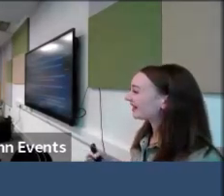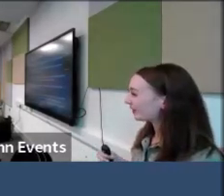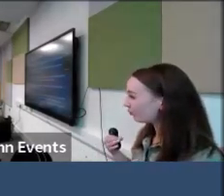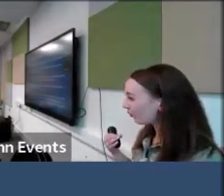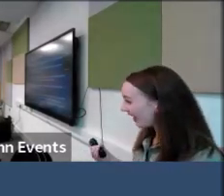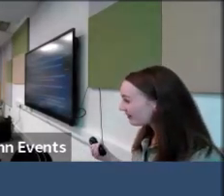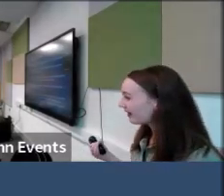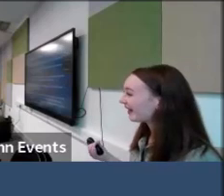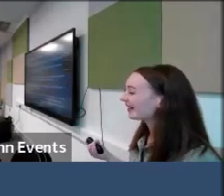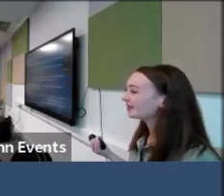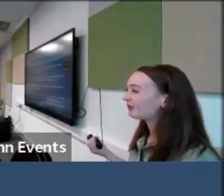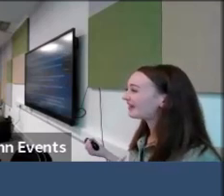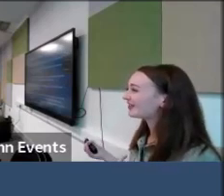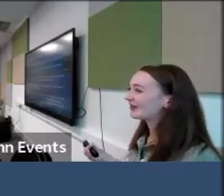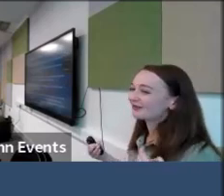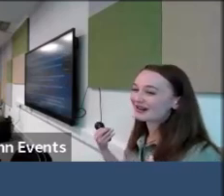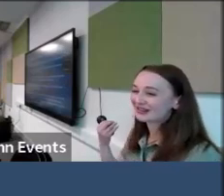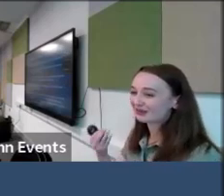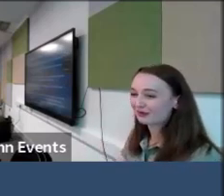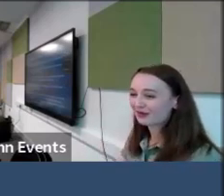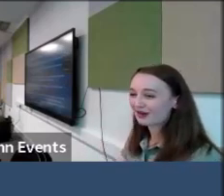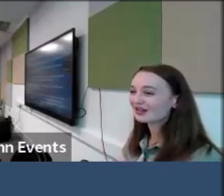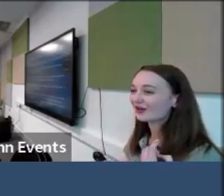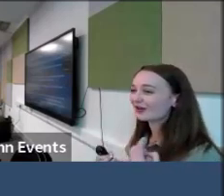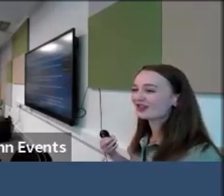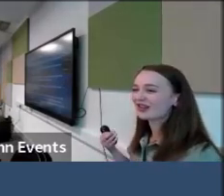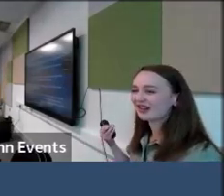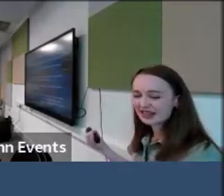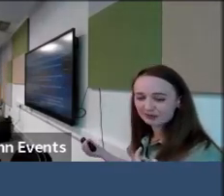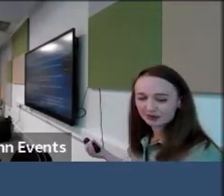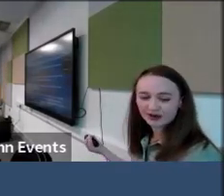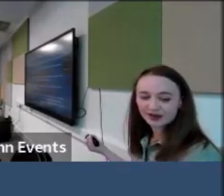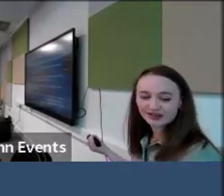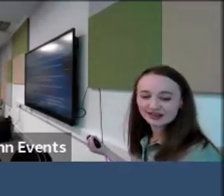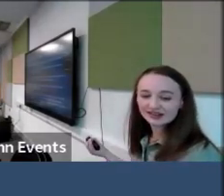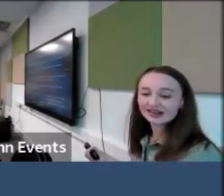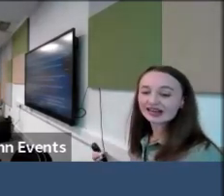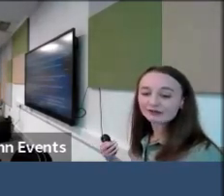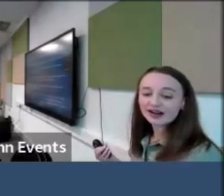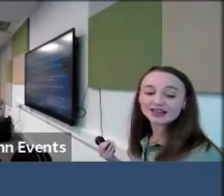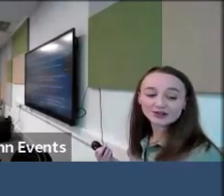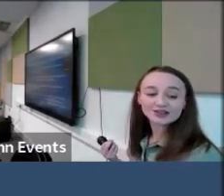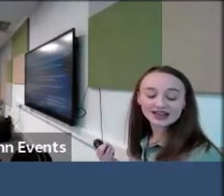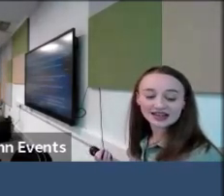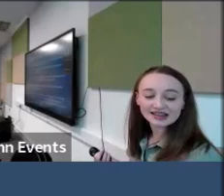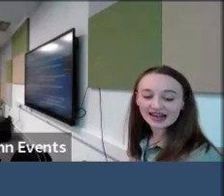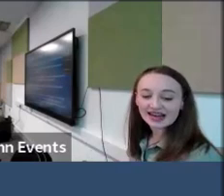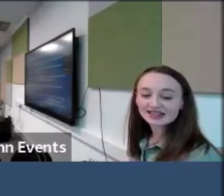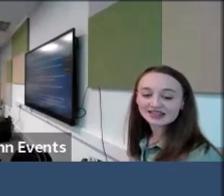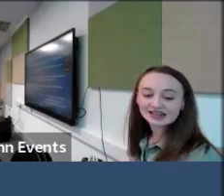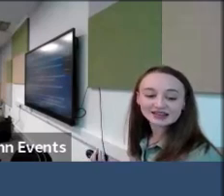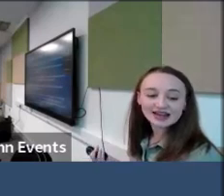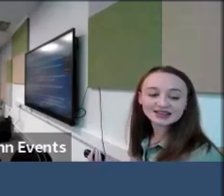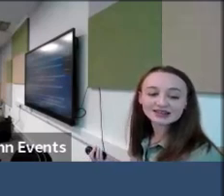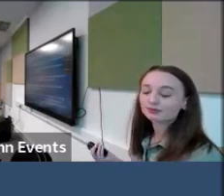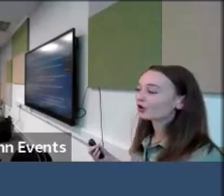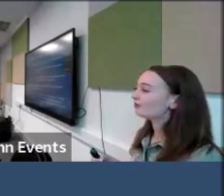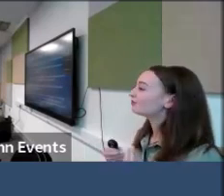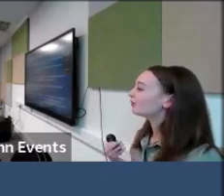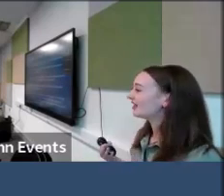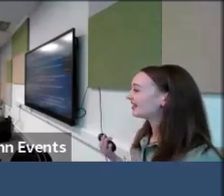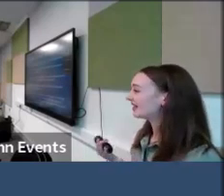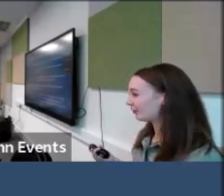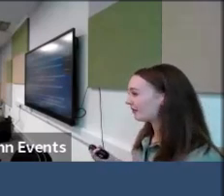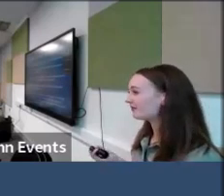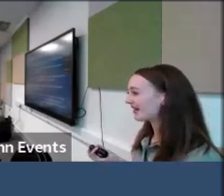to understand the why behind why certain phrases are preferred and others are less preferred, it really does stick in their head, and that